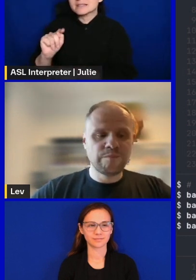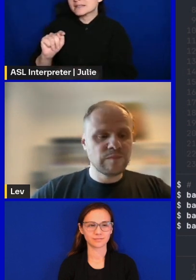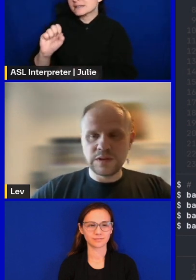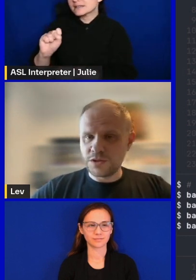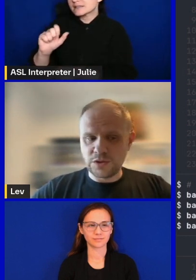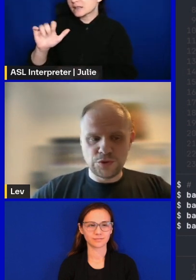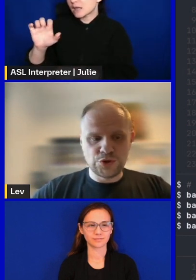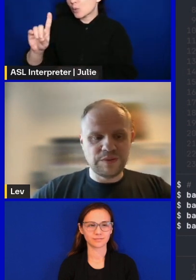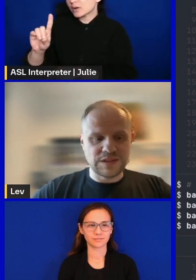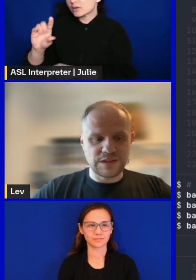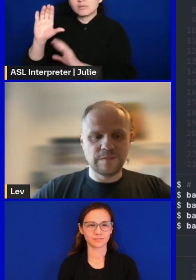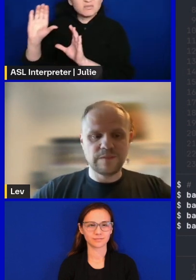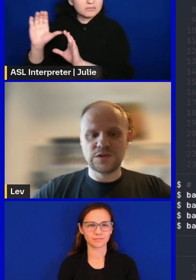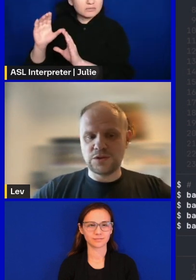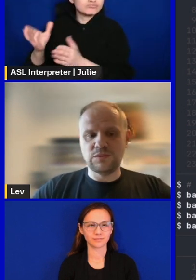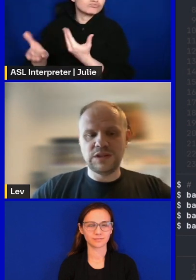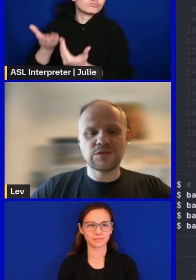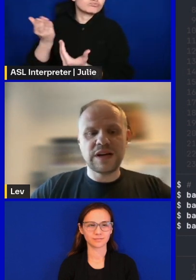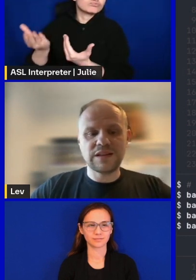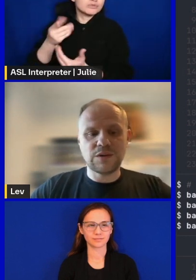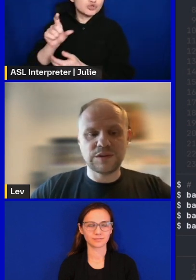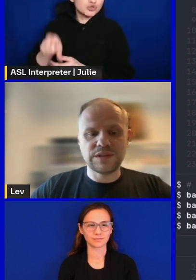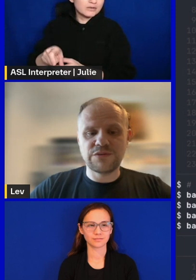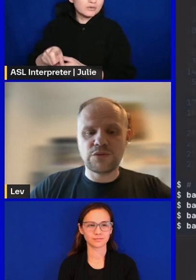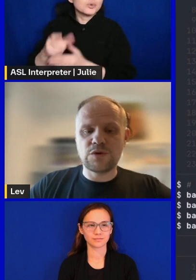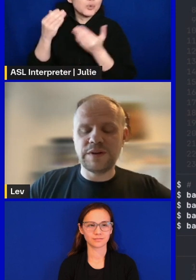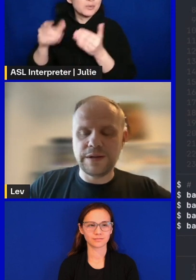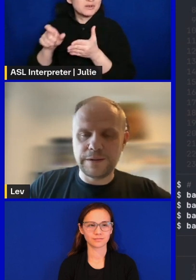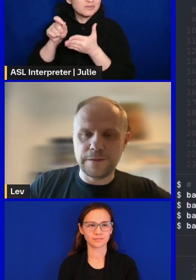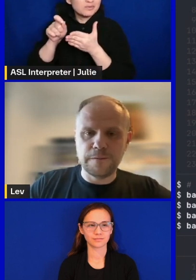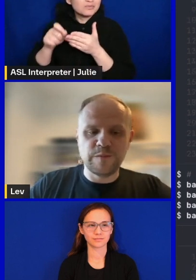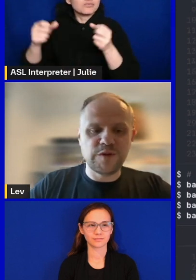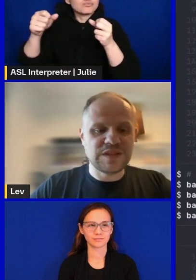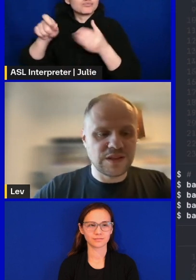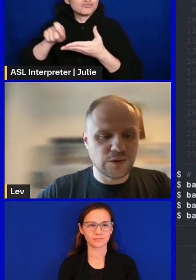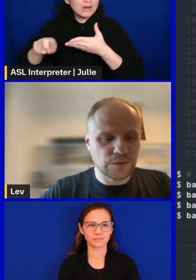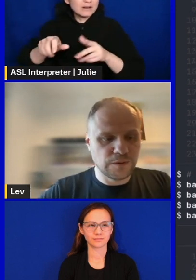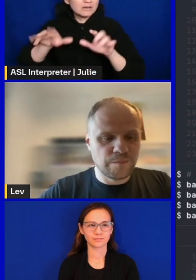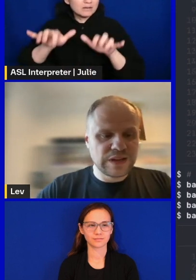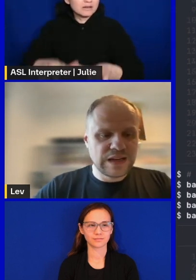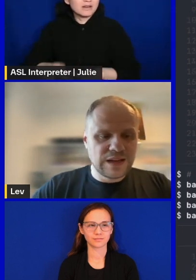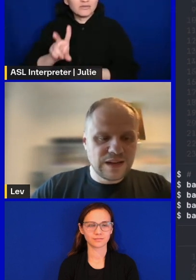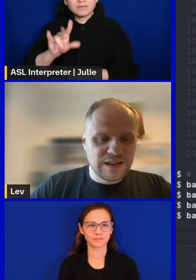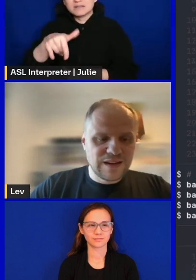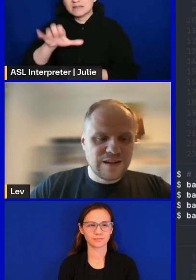Cloud, so should be easy. So let's write our Terraform VPC code.